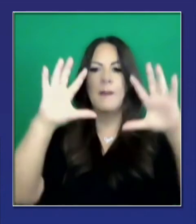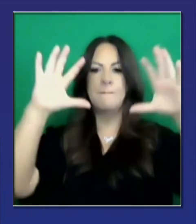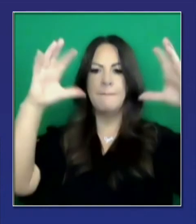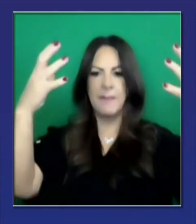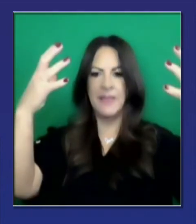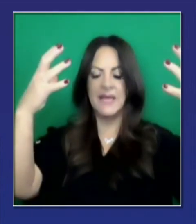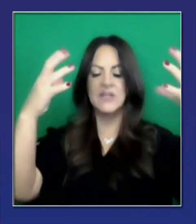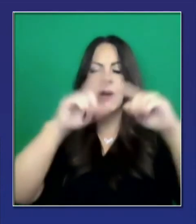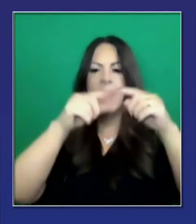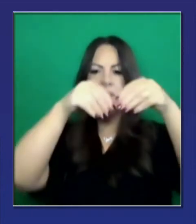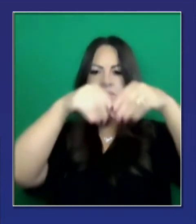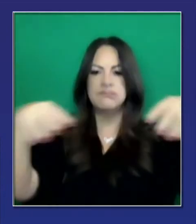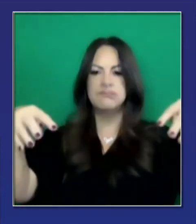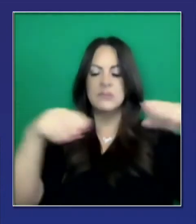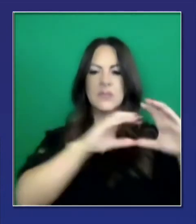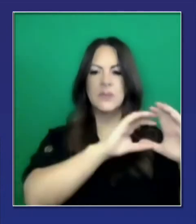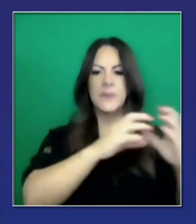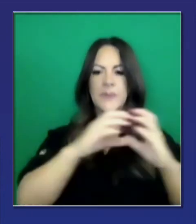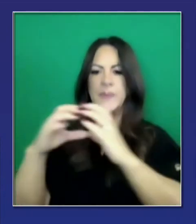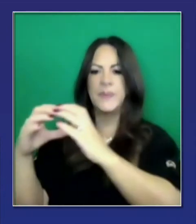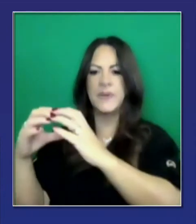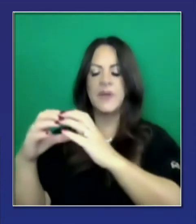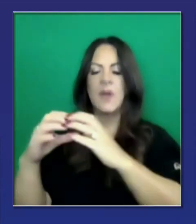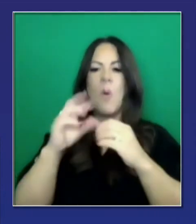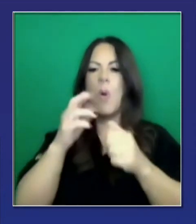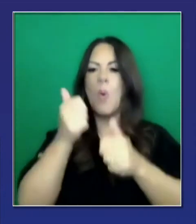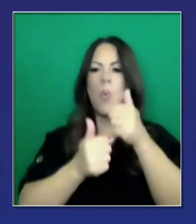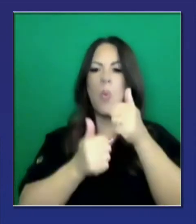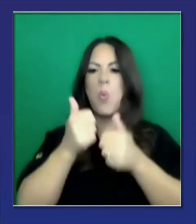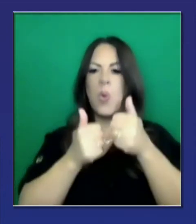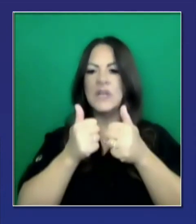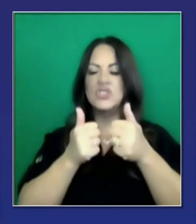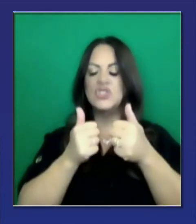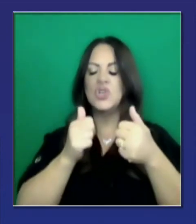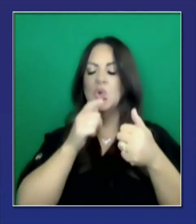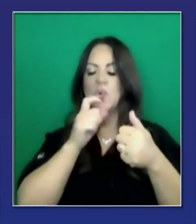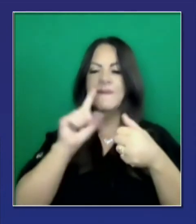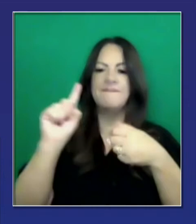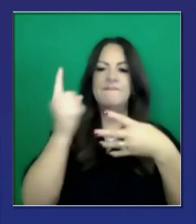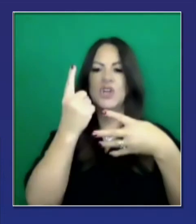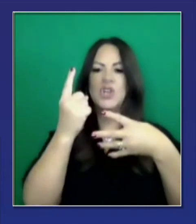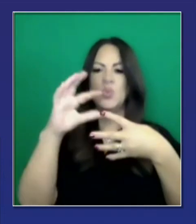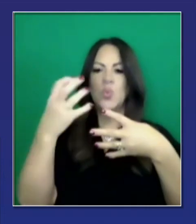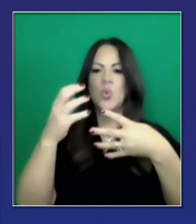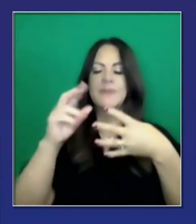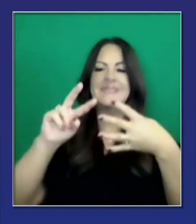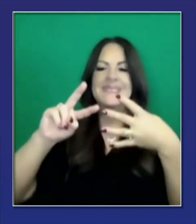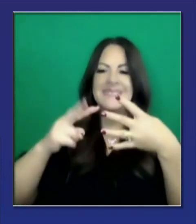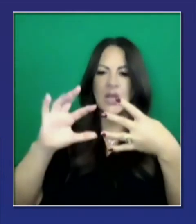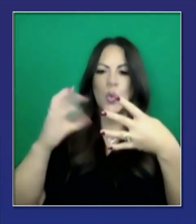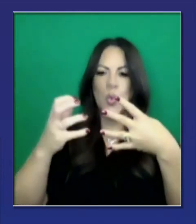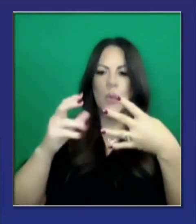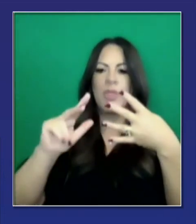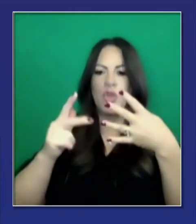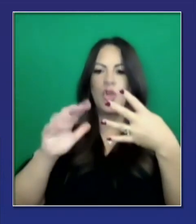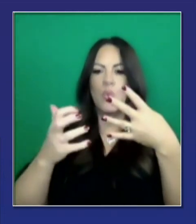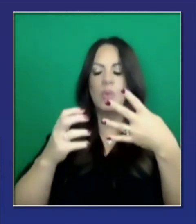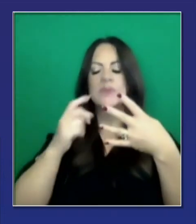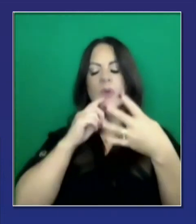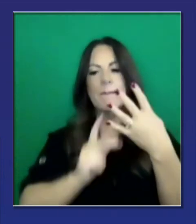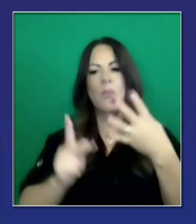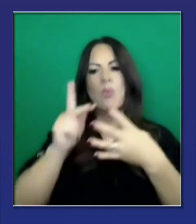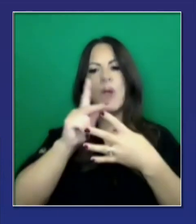There's prioritization, and then there's categories of prioritizations within those priorities. And so